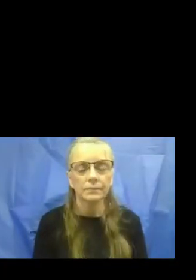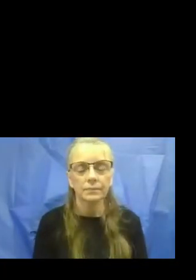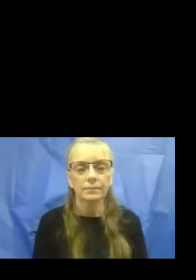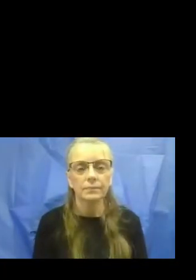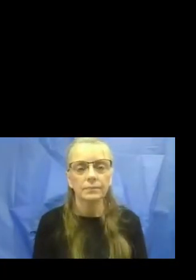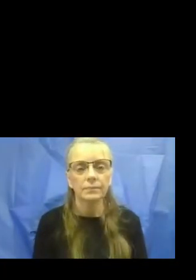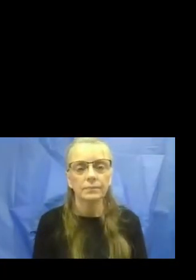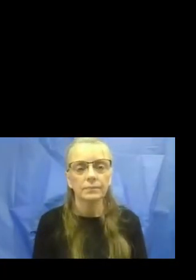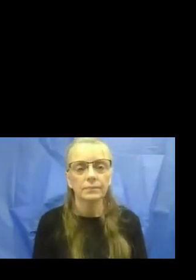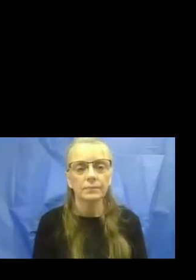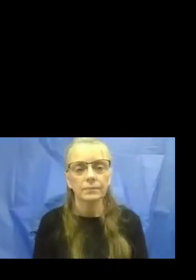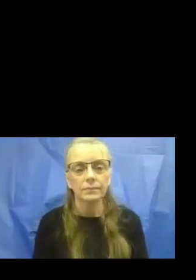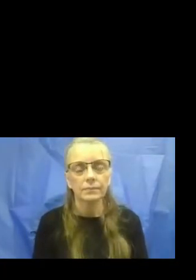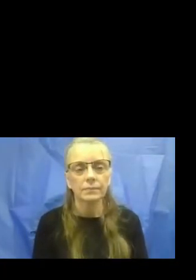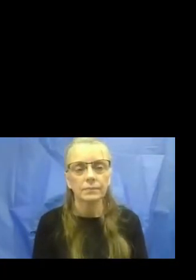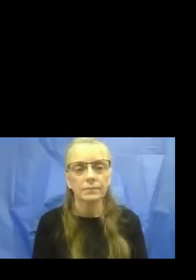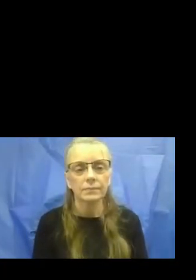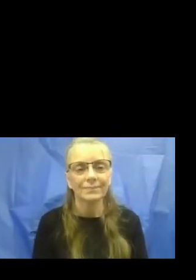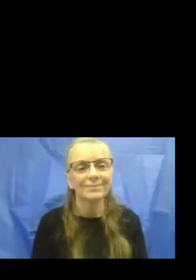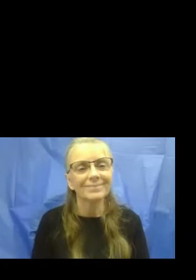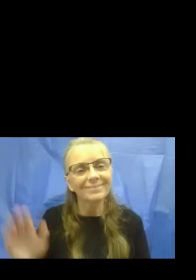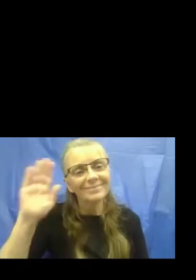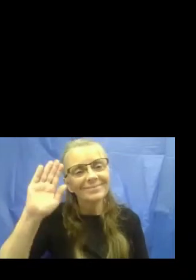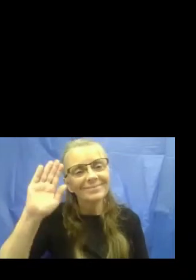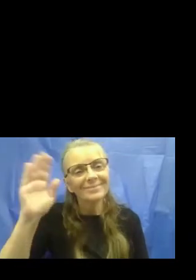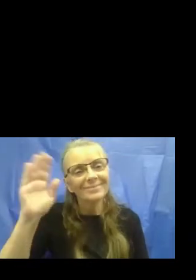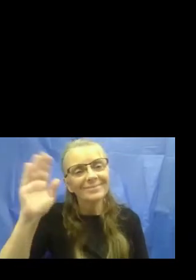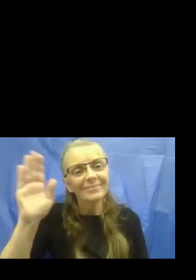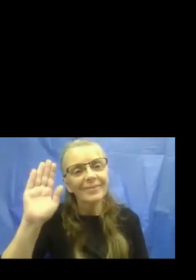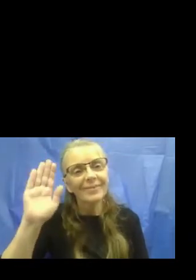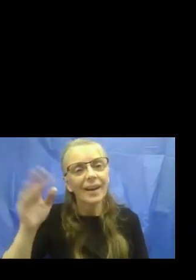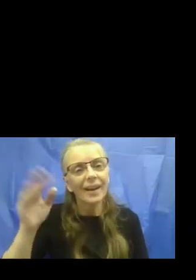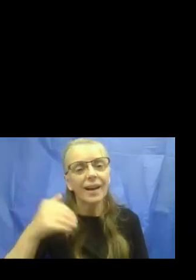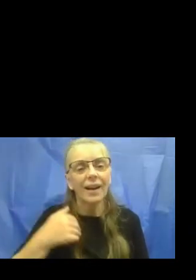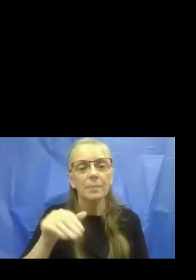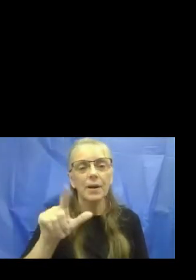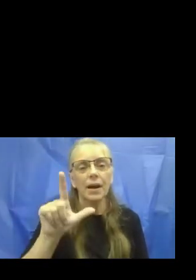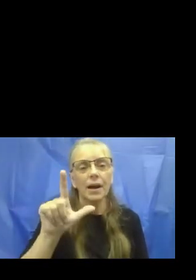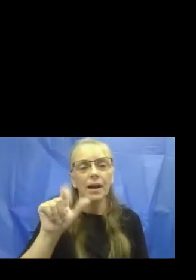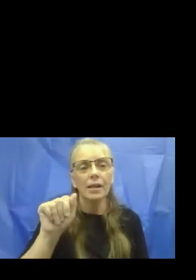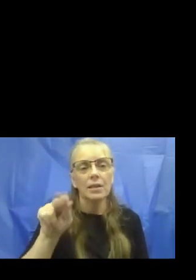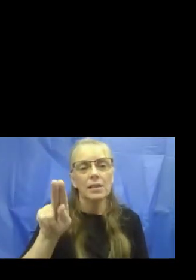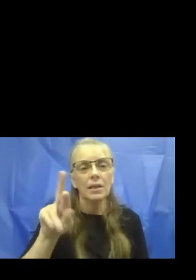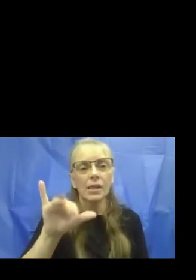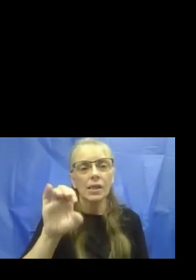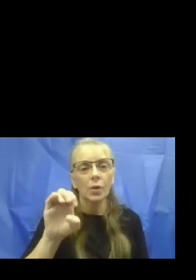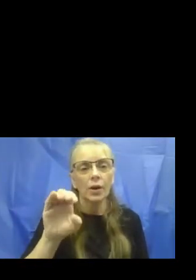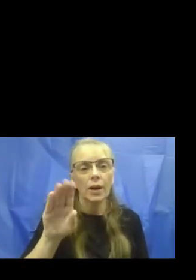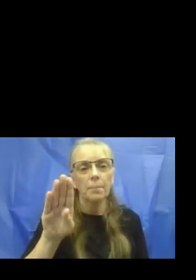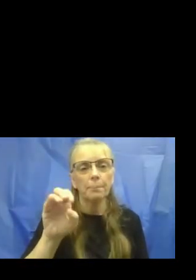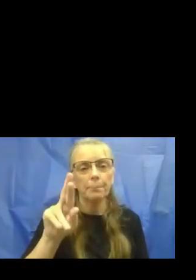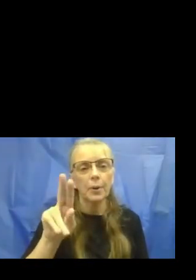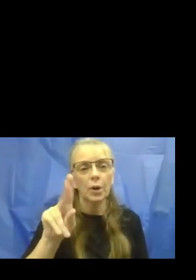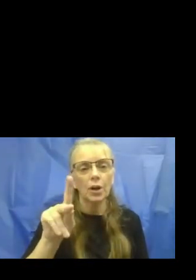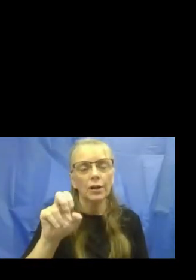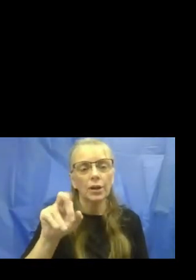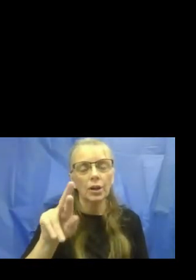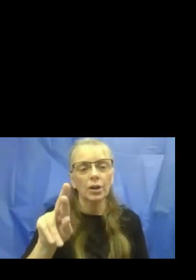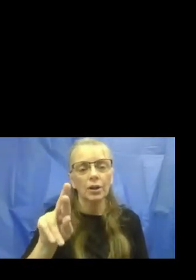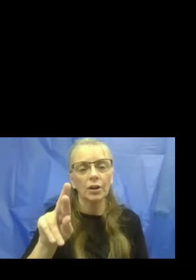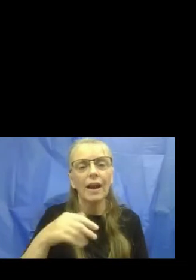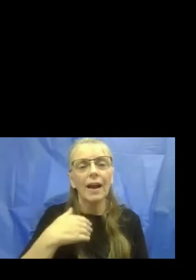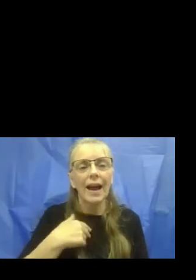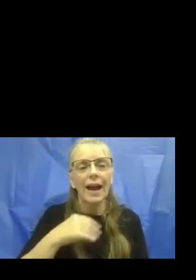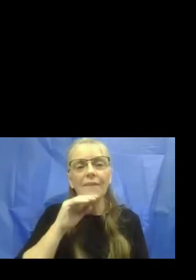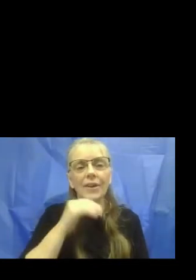Hi, I'm Lori Berkner of the Lori Berkner Band, and I'm also the mother of an 18-year-old daughter. I write music for